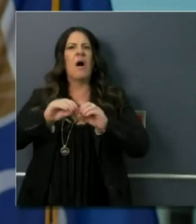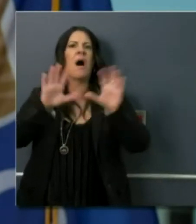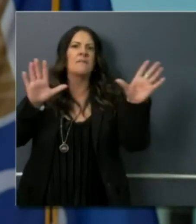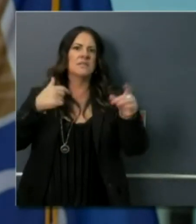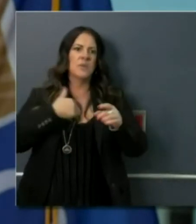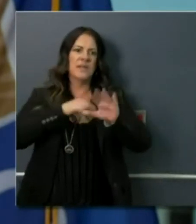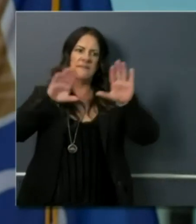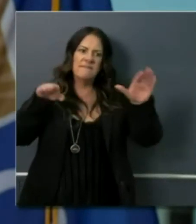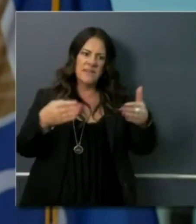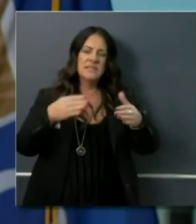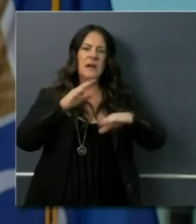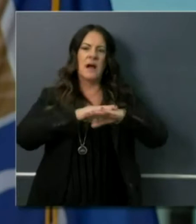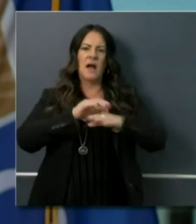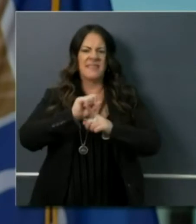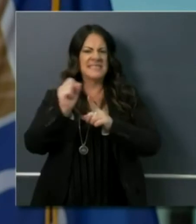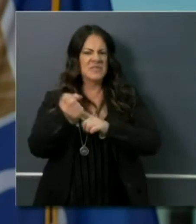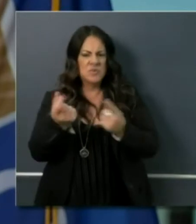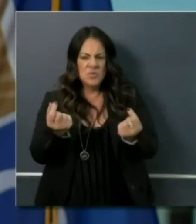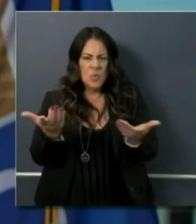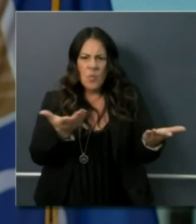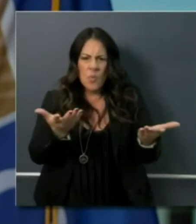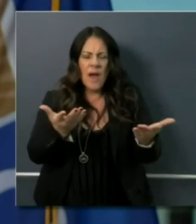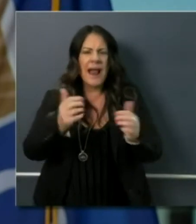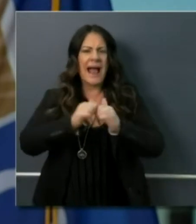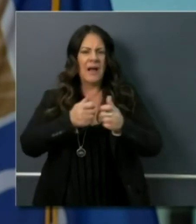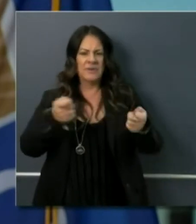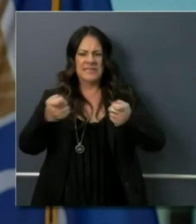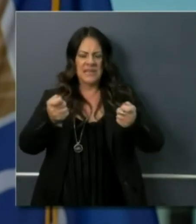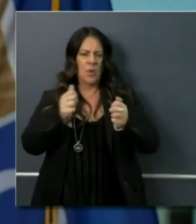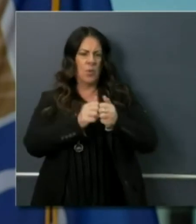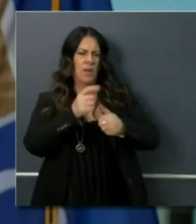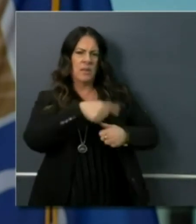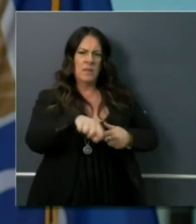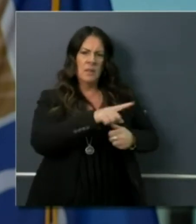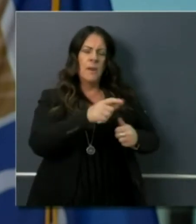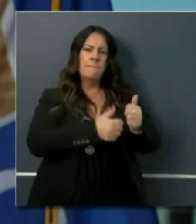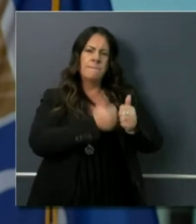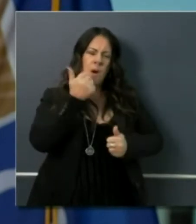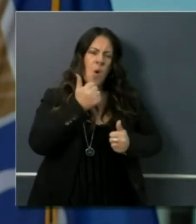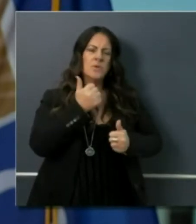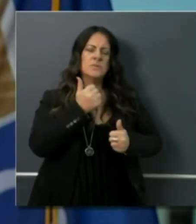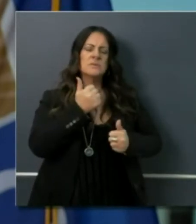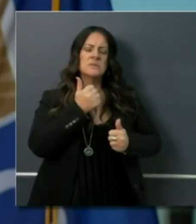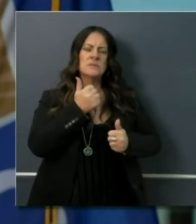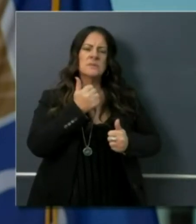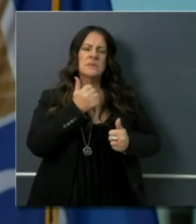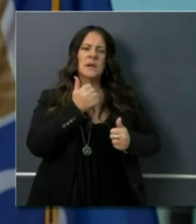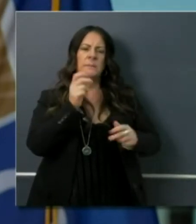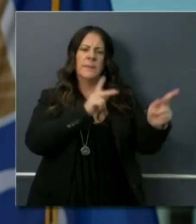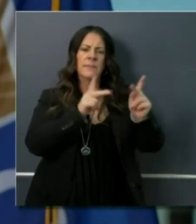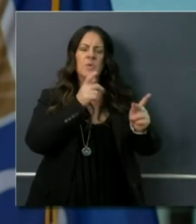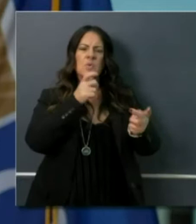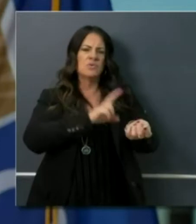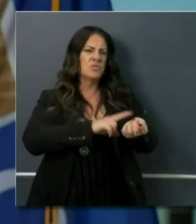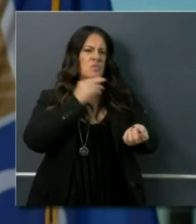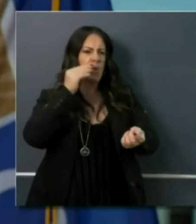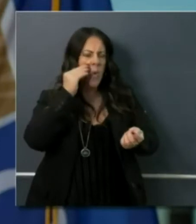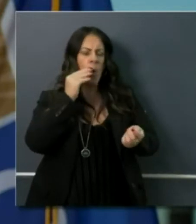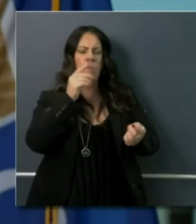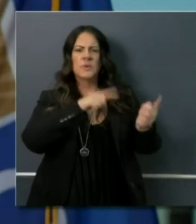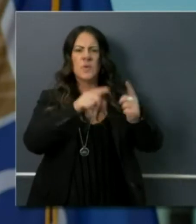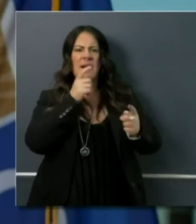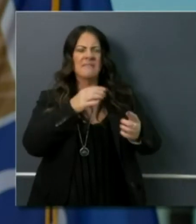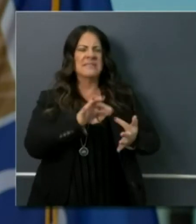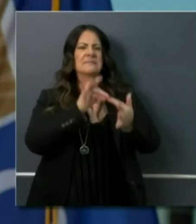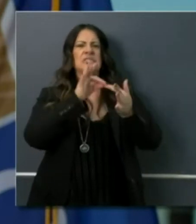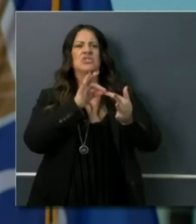address situationally on dealing with the needs of those that are dealing with the unique challenges